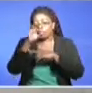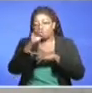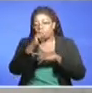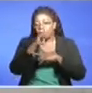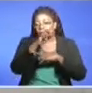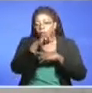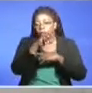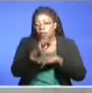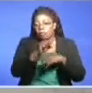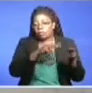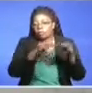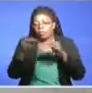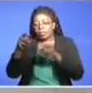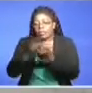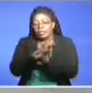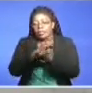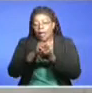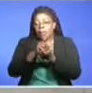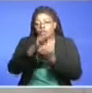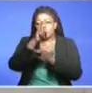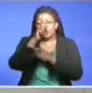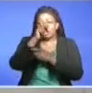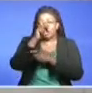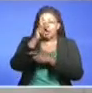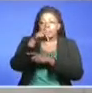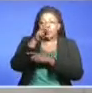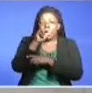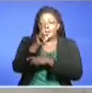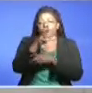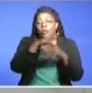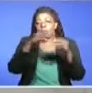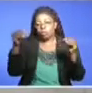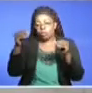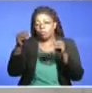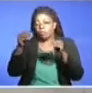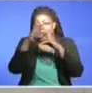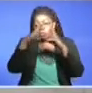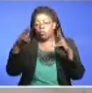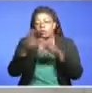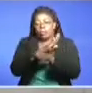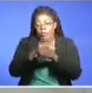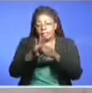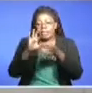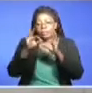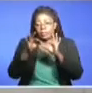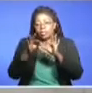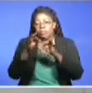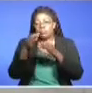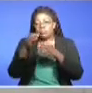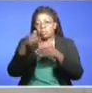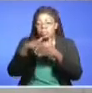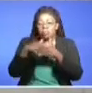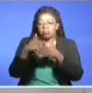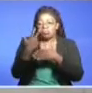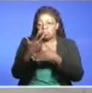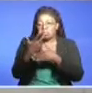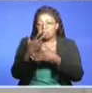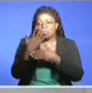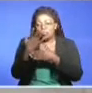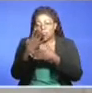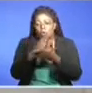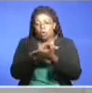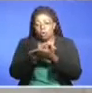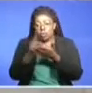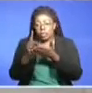removing damaged plywood. Actually, we're going to remove the whole entire roof, and we're going to repair it within 3 to 4 weeks'